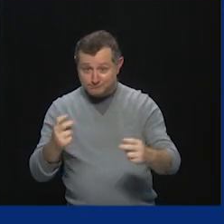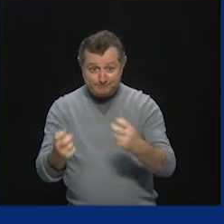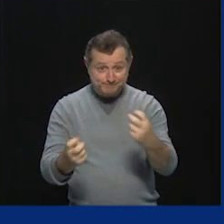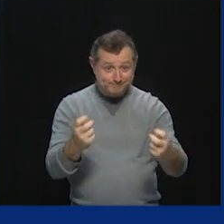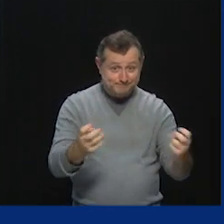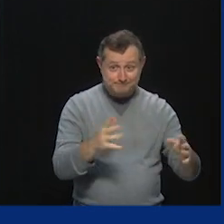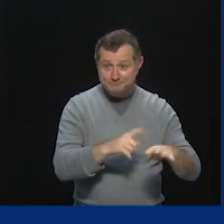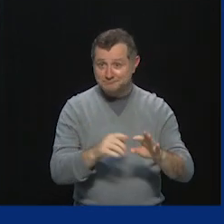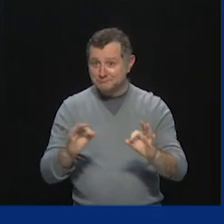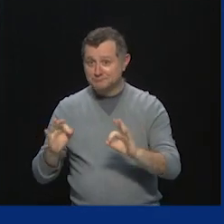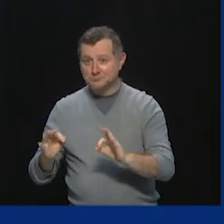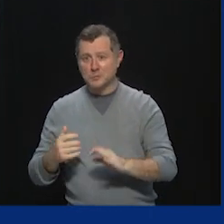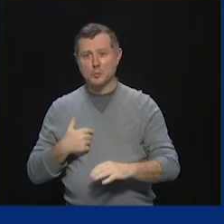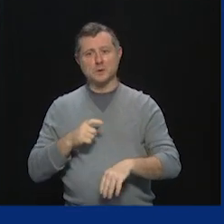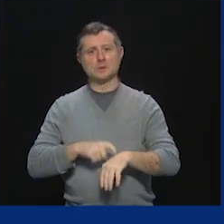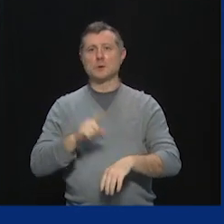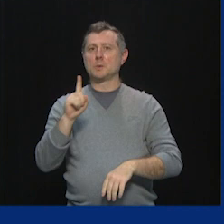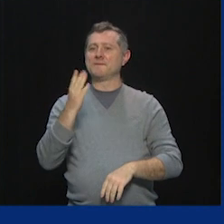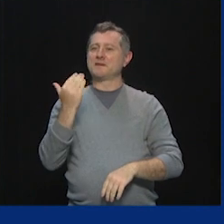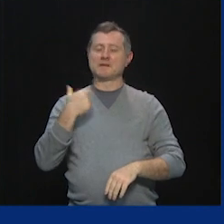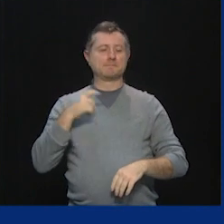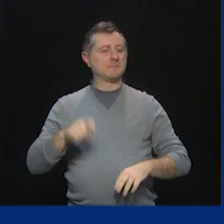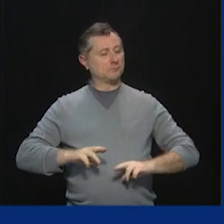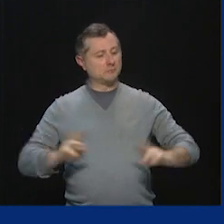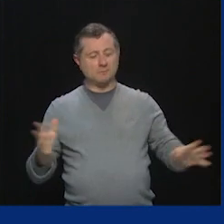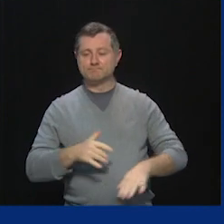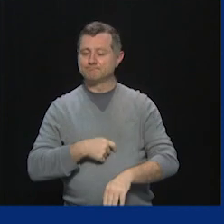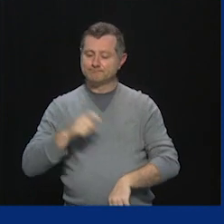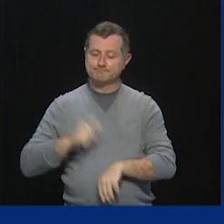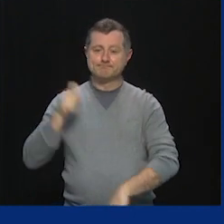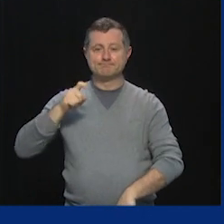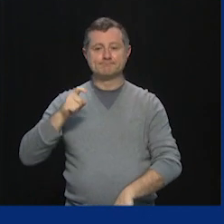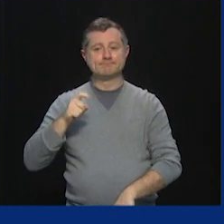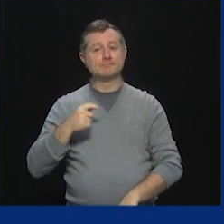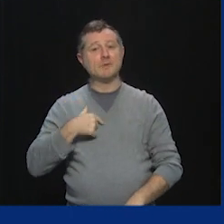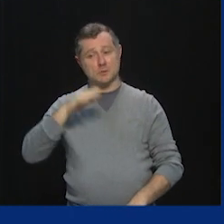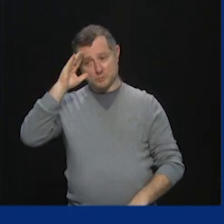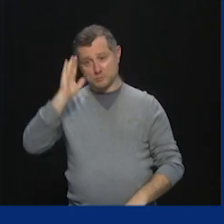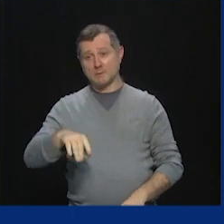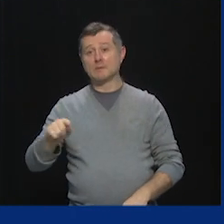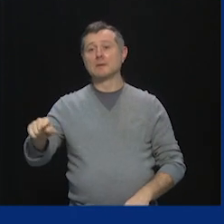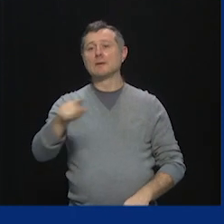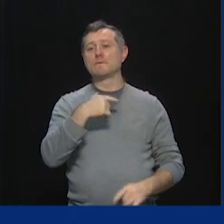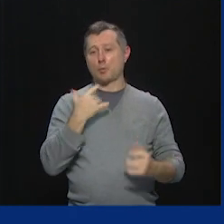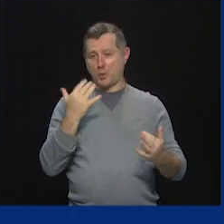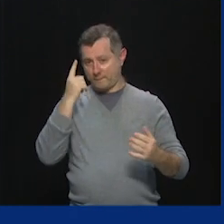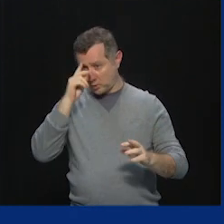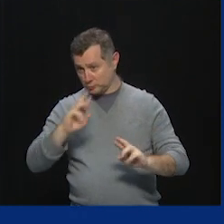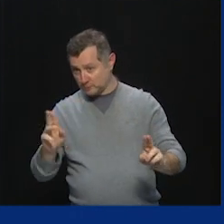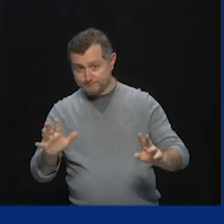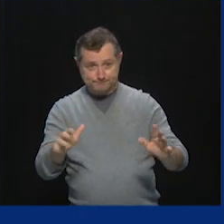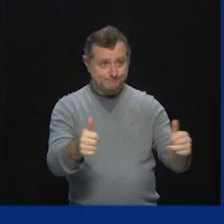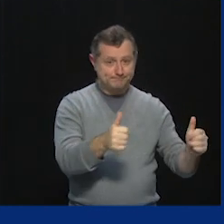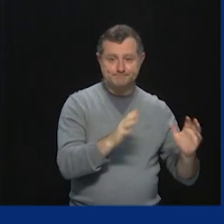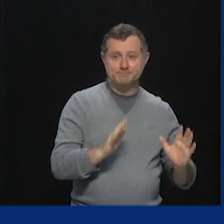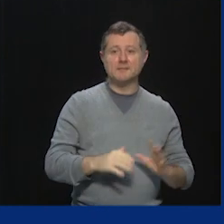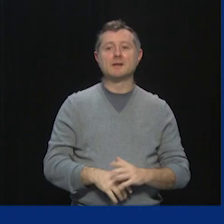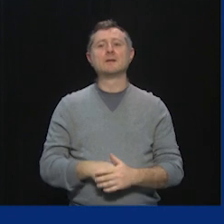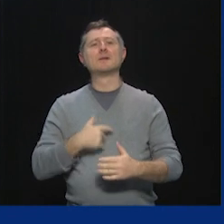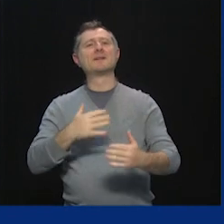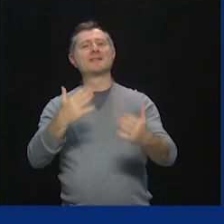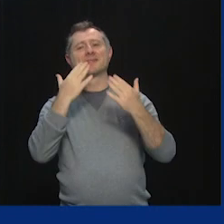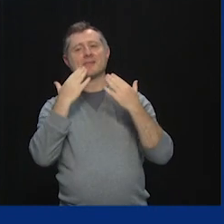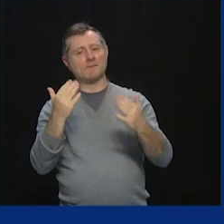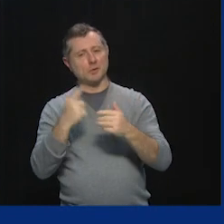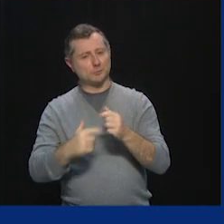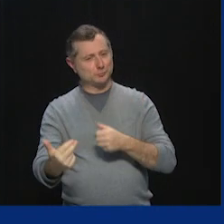ready at 1:15. Just wanted you to know, I was ready. I know you needed a few extra minutes, and I want to thank everyone for joining us today. I've been joined by